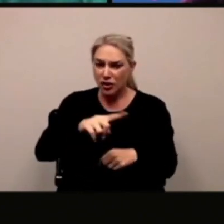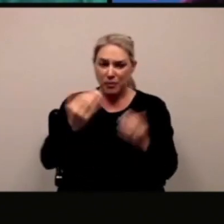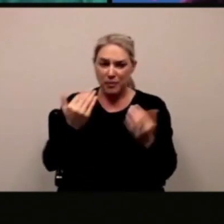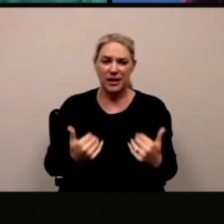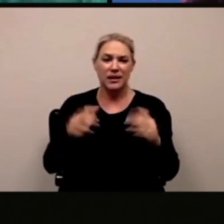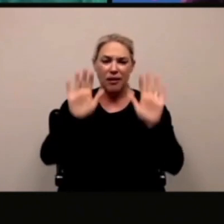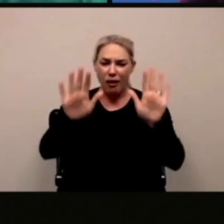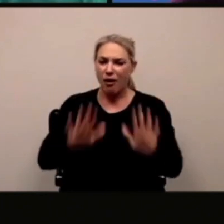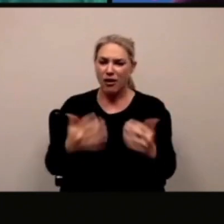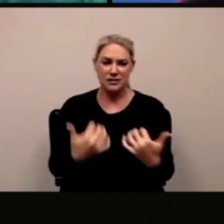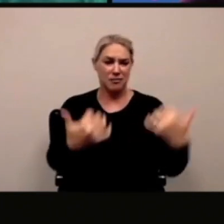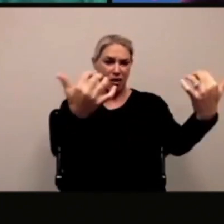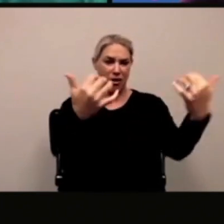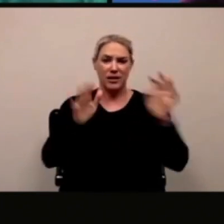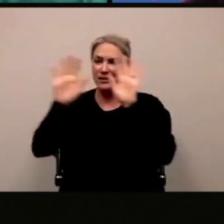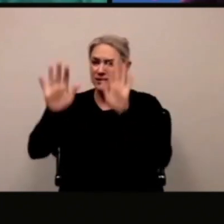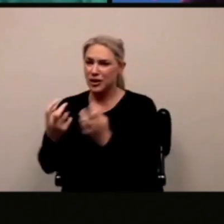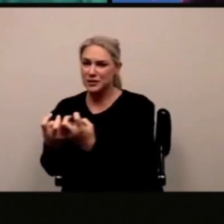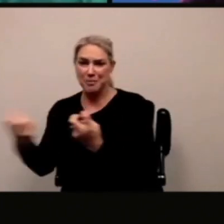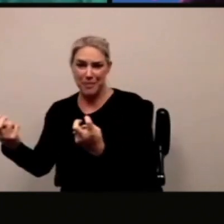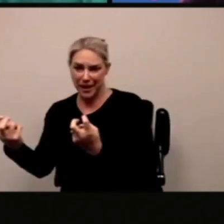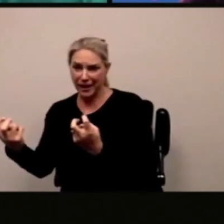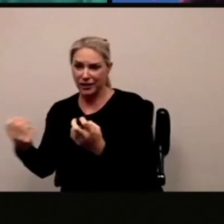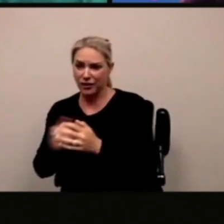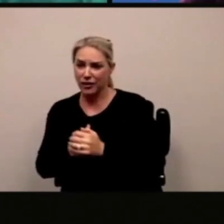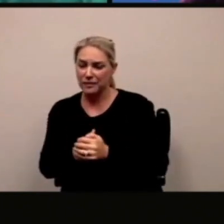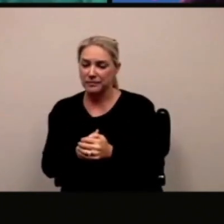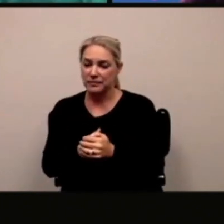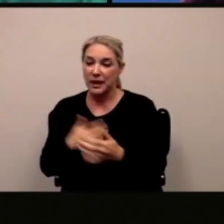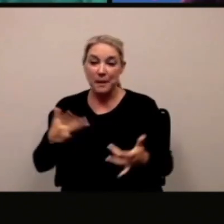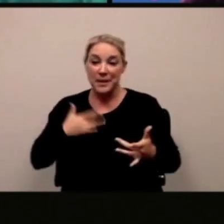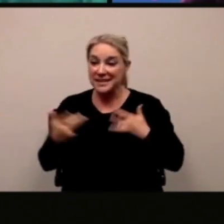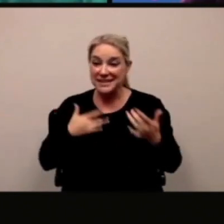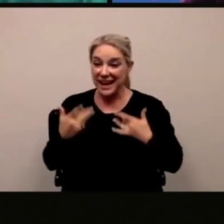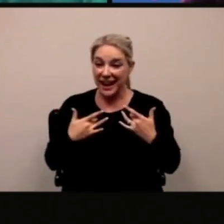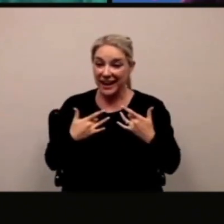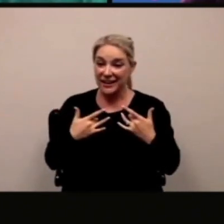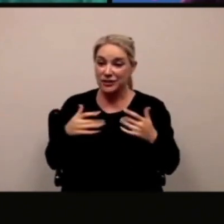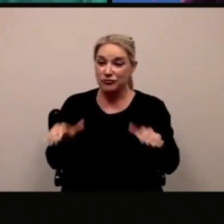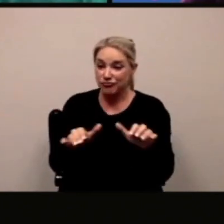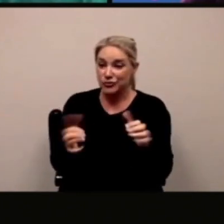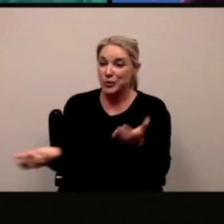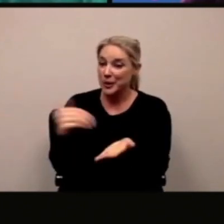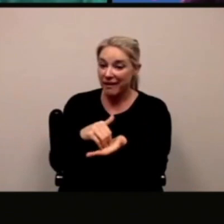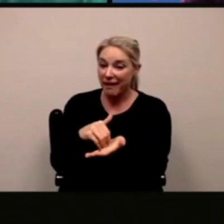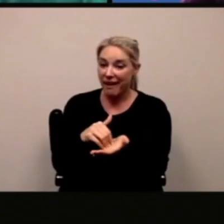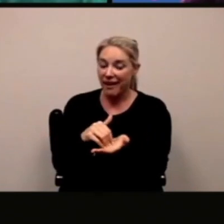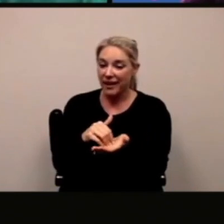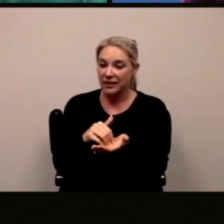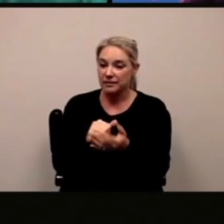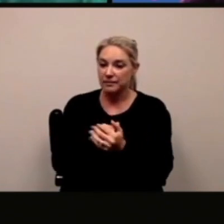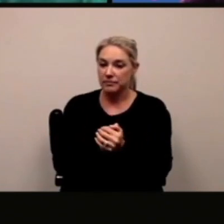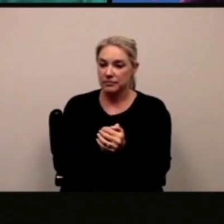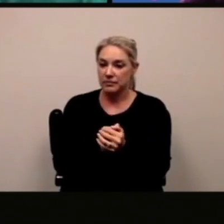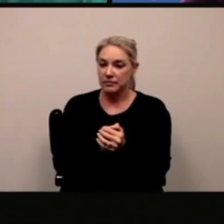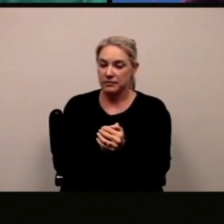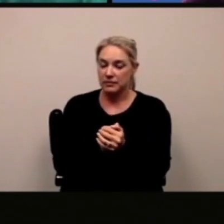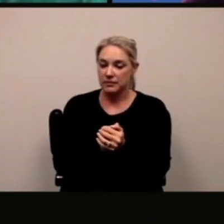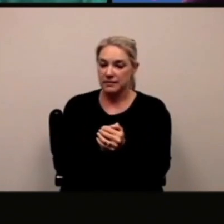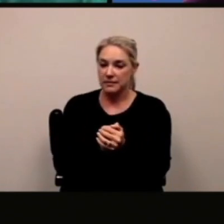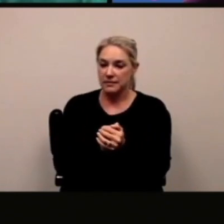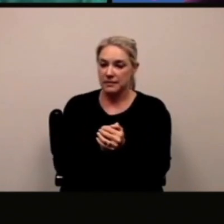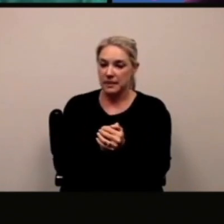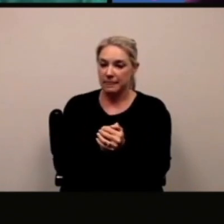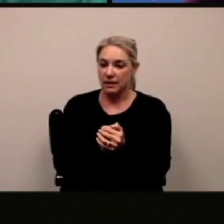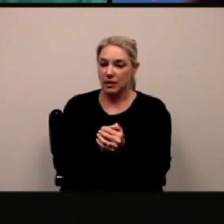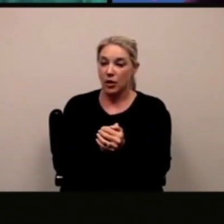panel. I can't wait to do this again with you guys at some point. But with that being said, I think we're going to go ahead on and log